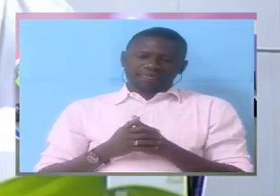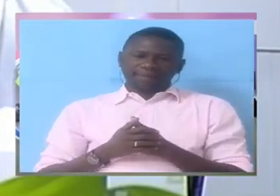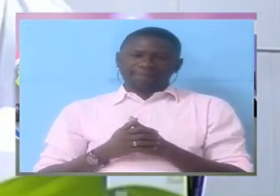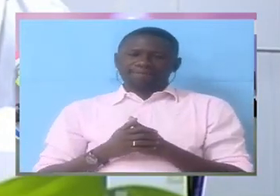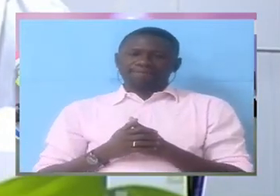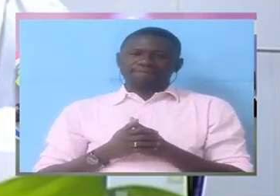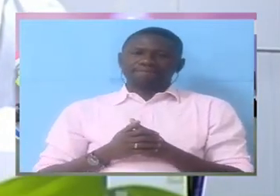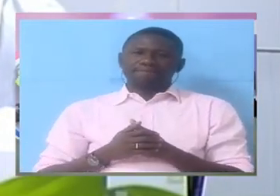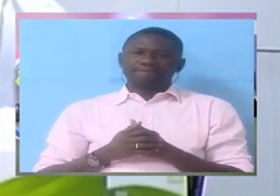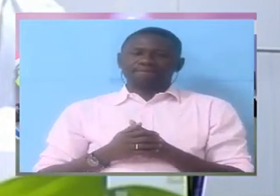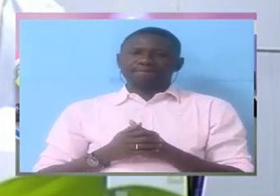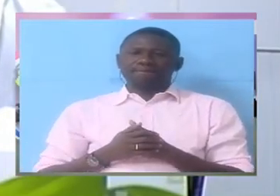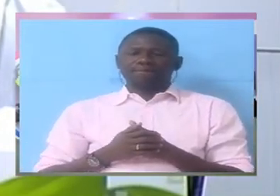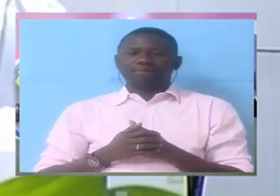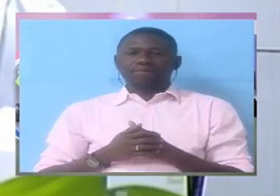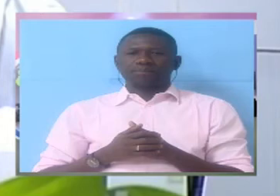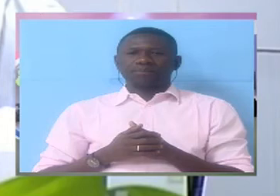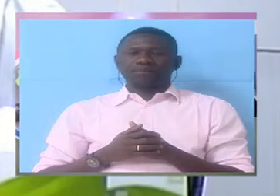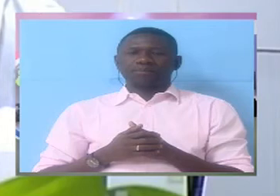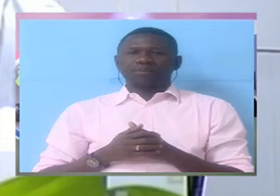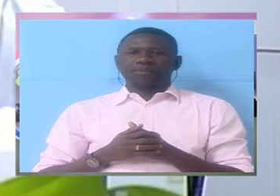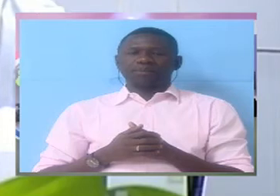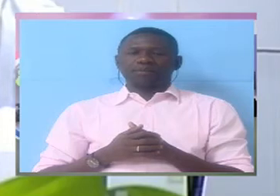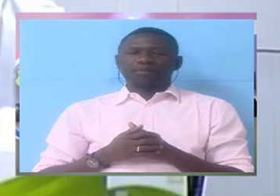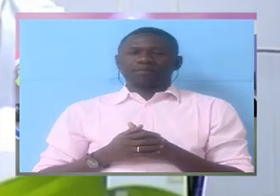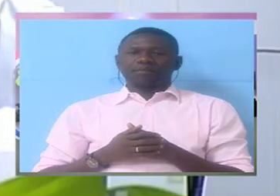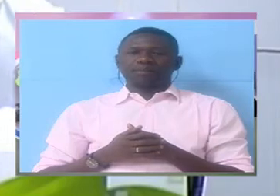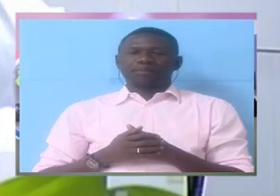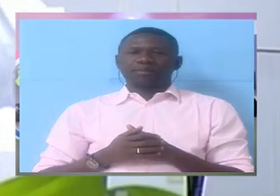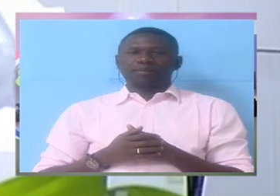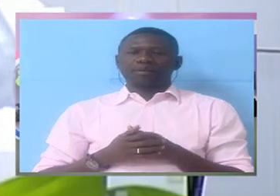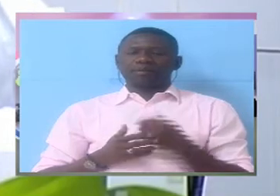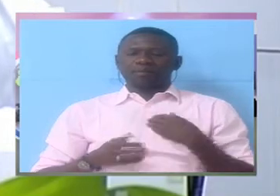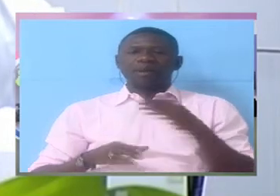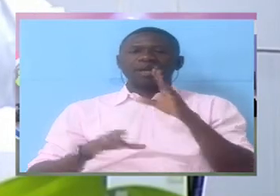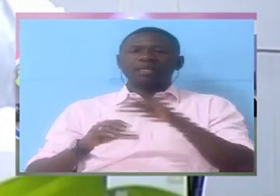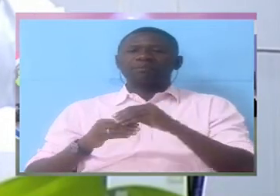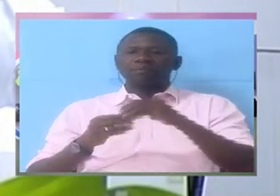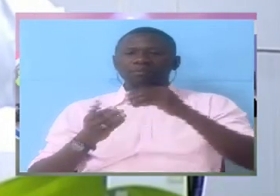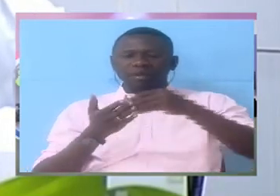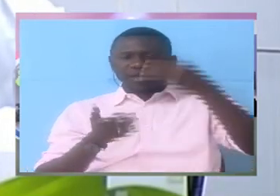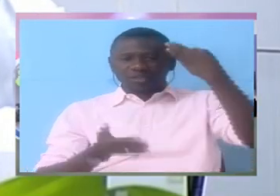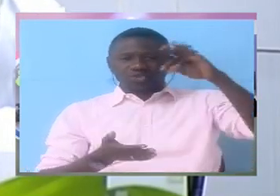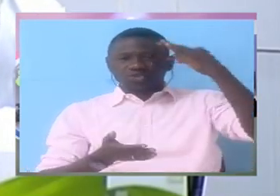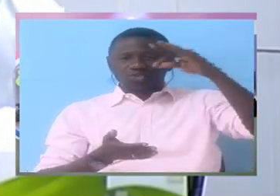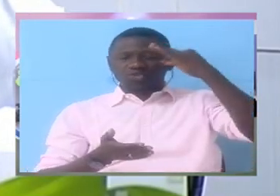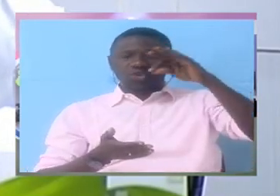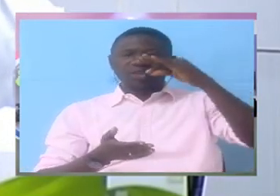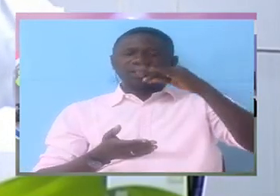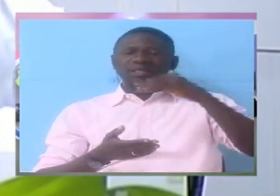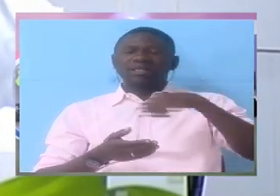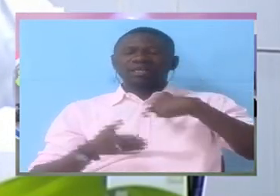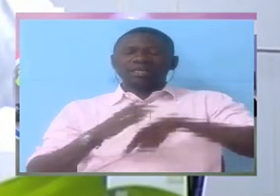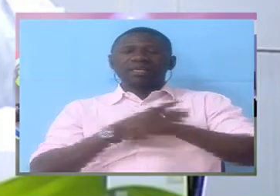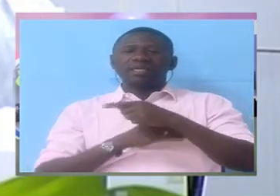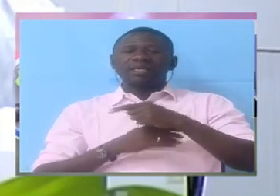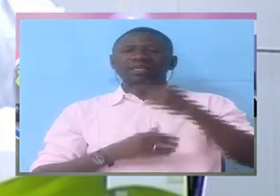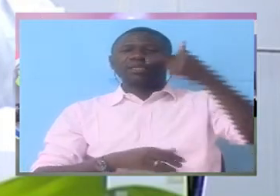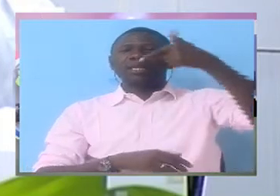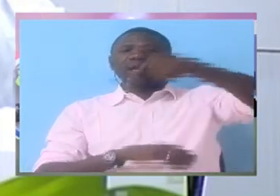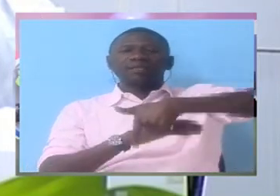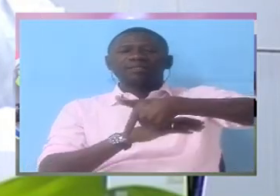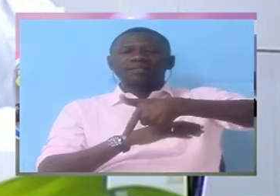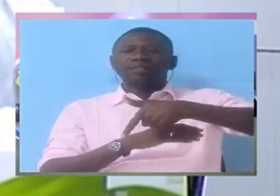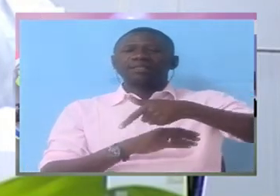je. I did my practicals at Muritala Mohammed International Airport in Lagos. Nanna do ko karango tamando